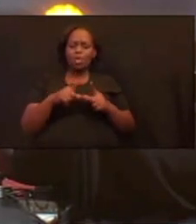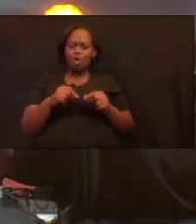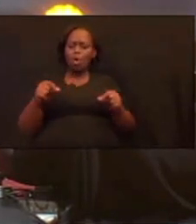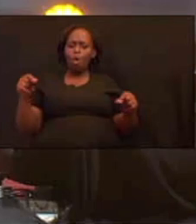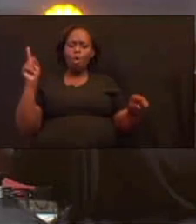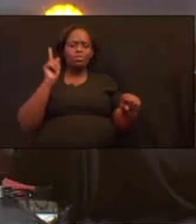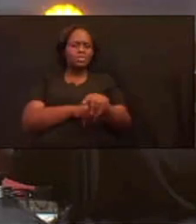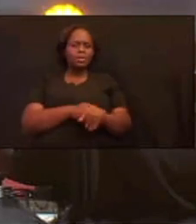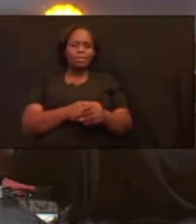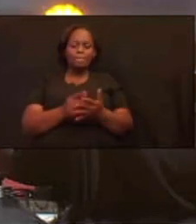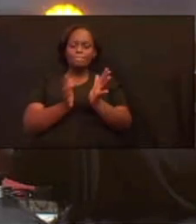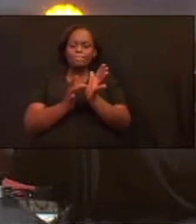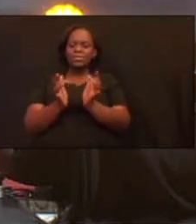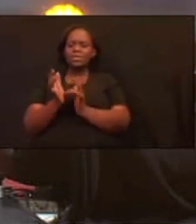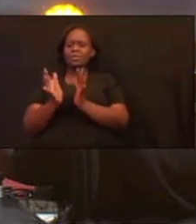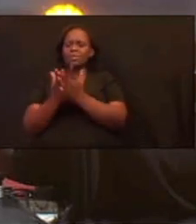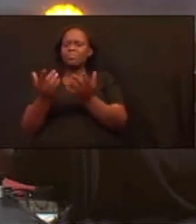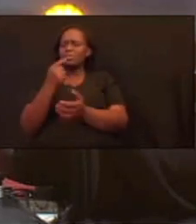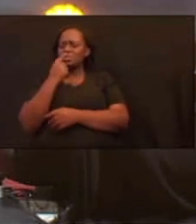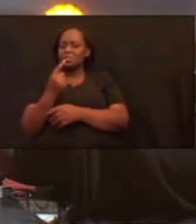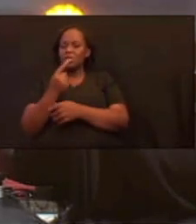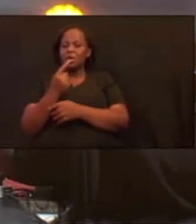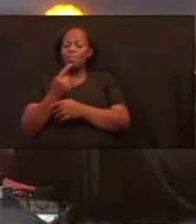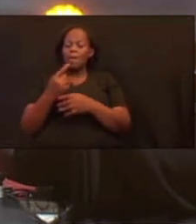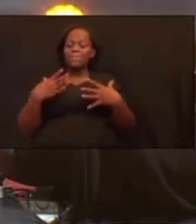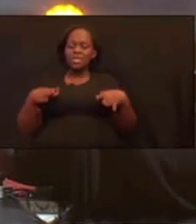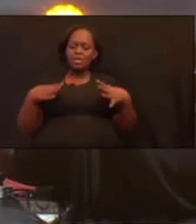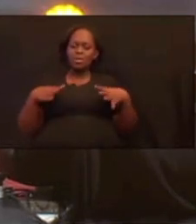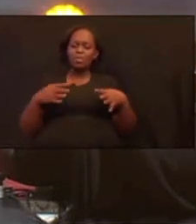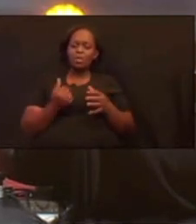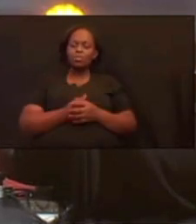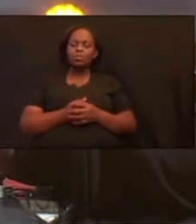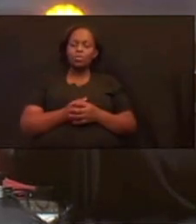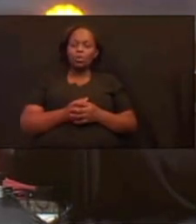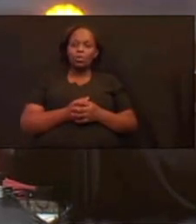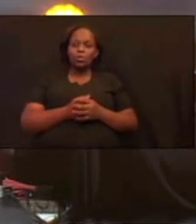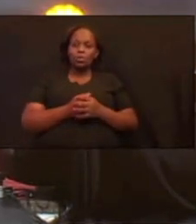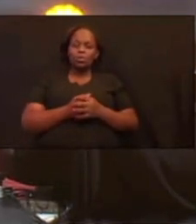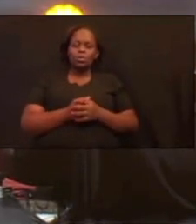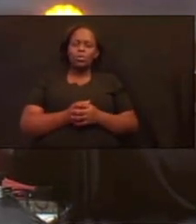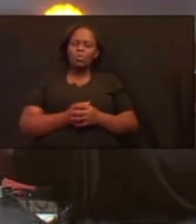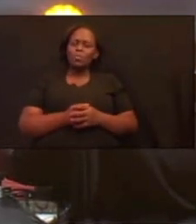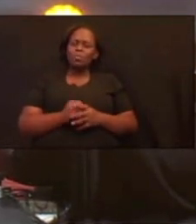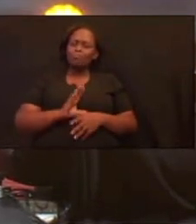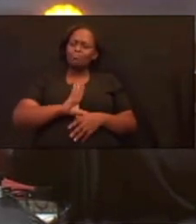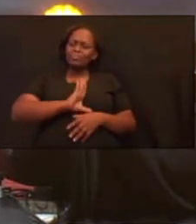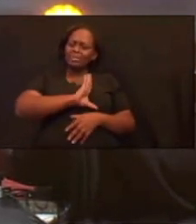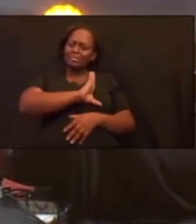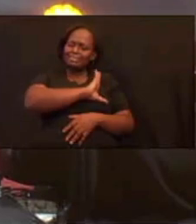ye who have continued with me, it takes stamina and endurance to receive.